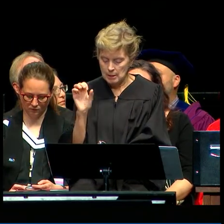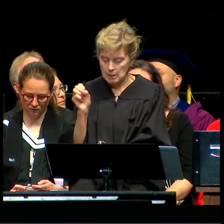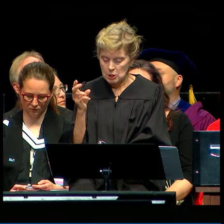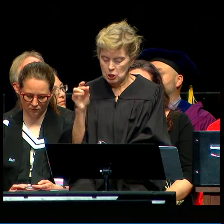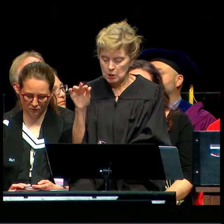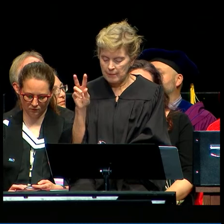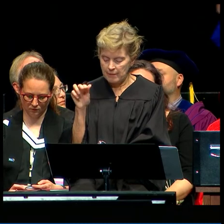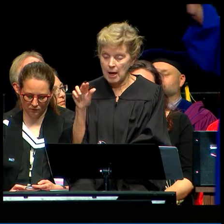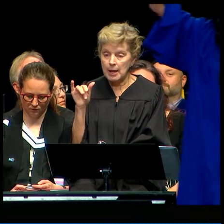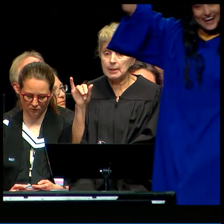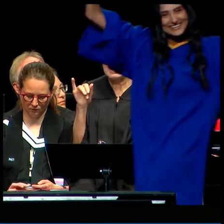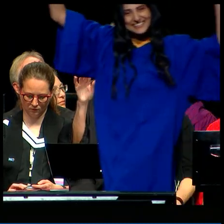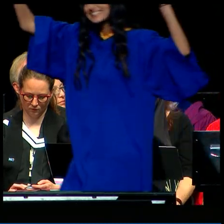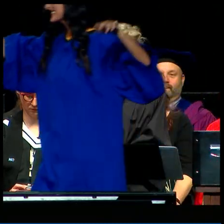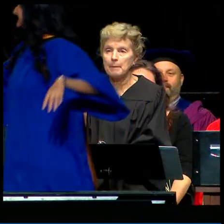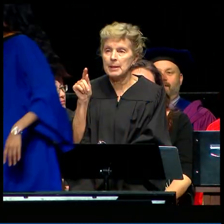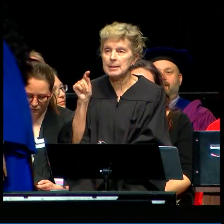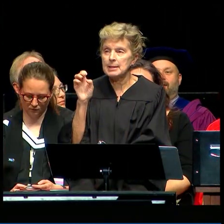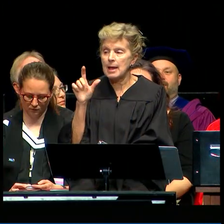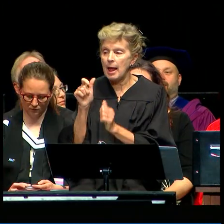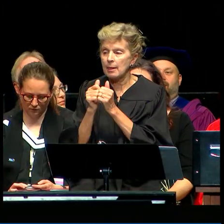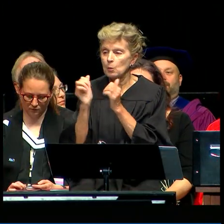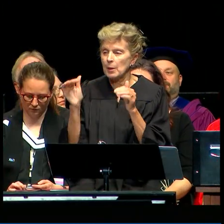Shivani Patel, with distinction.